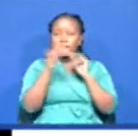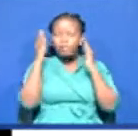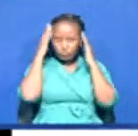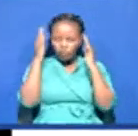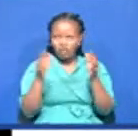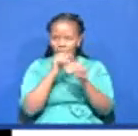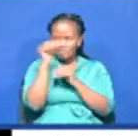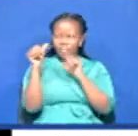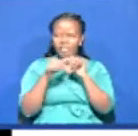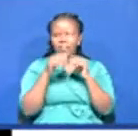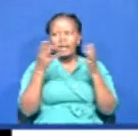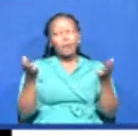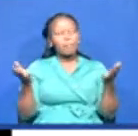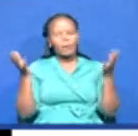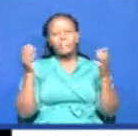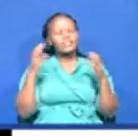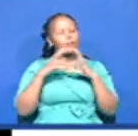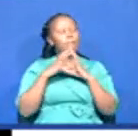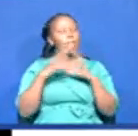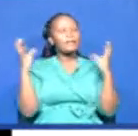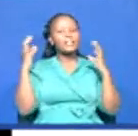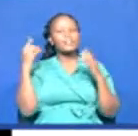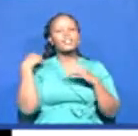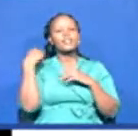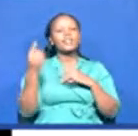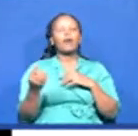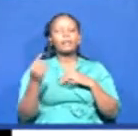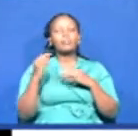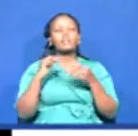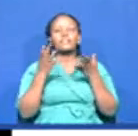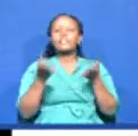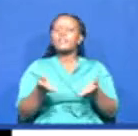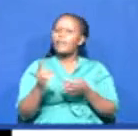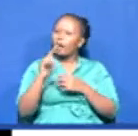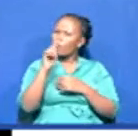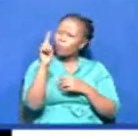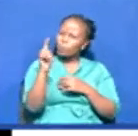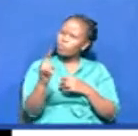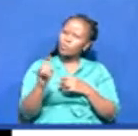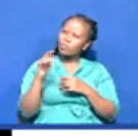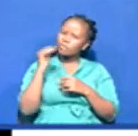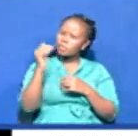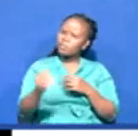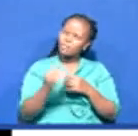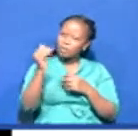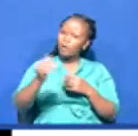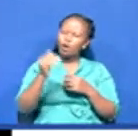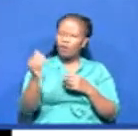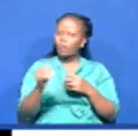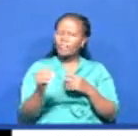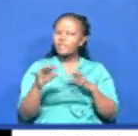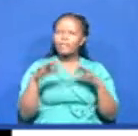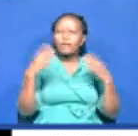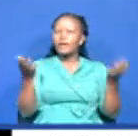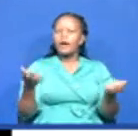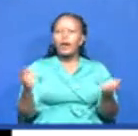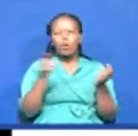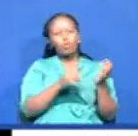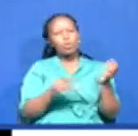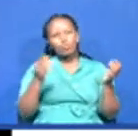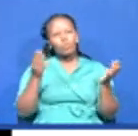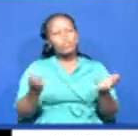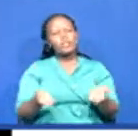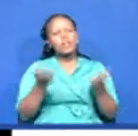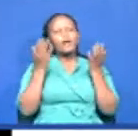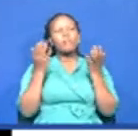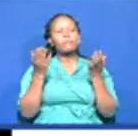about big numbers here. And so the question has always been, how do we upgrade the war on